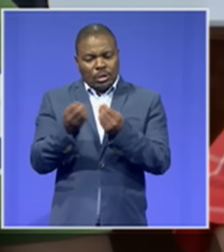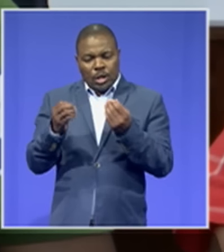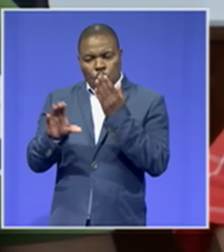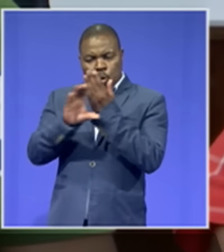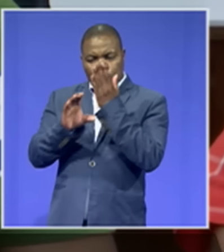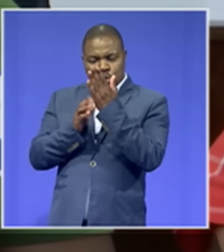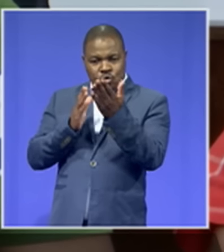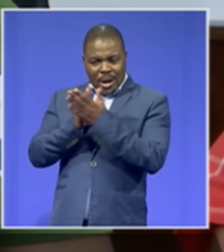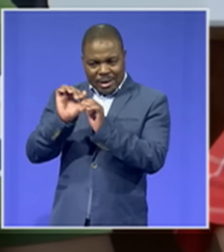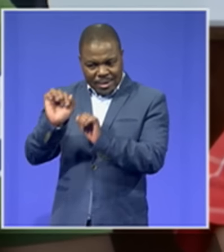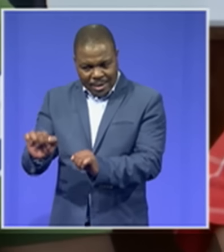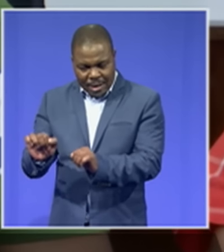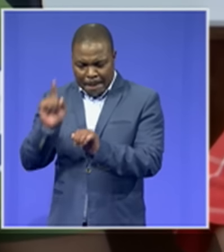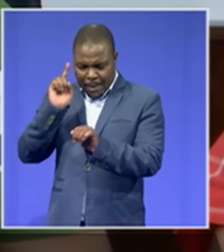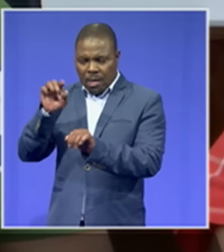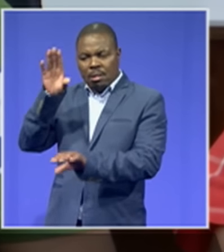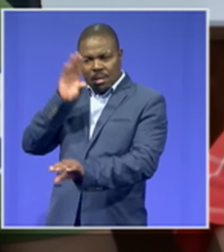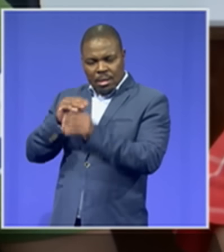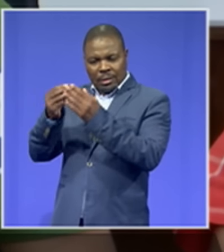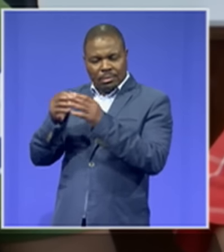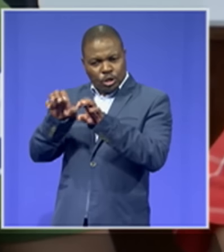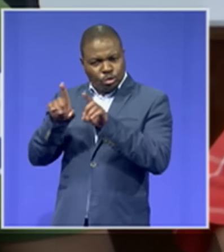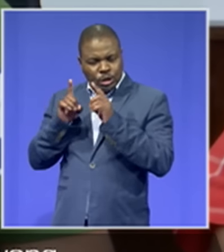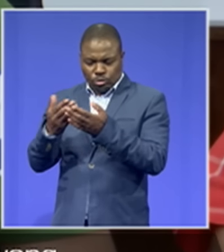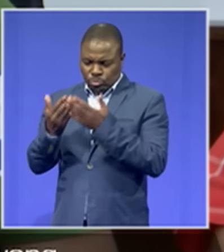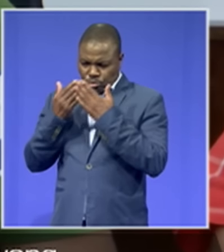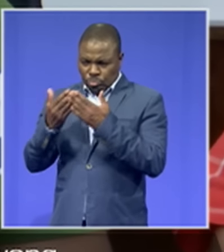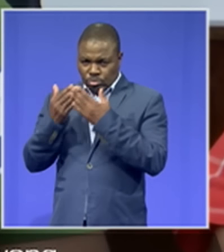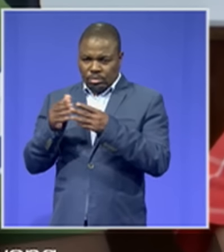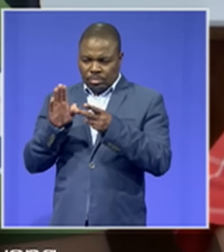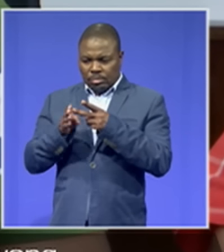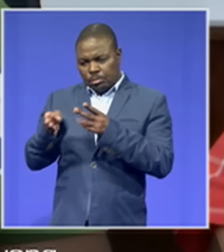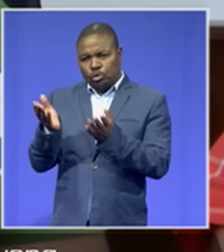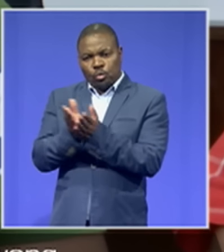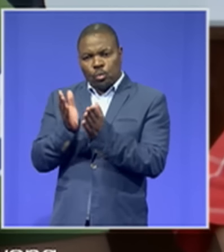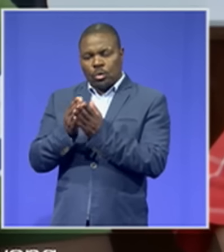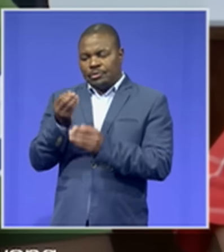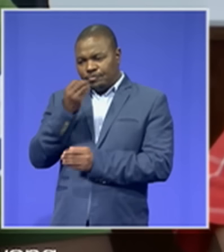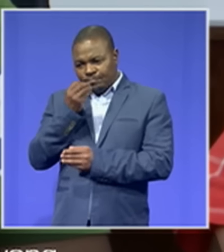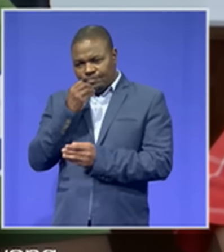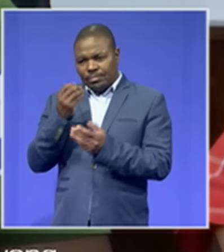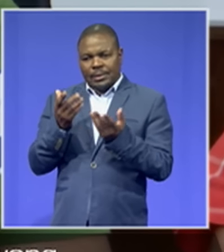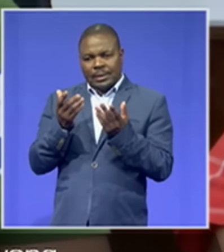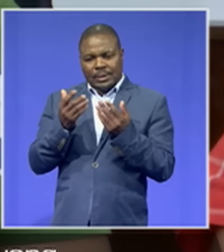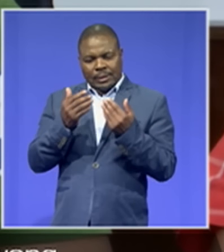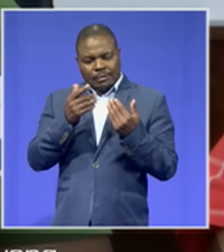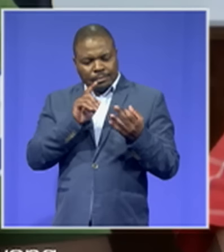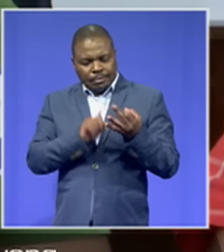have education, to have meal at school, to be transported on a safe